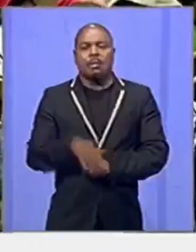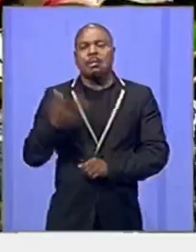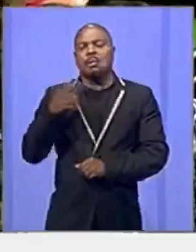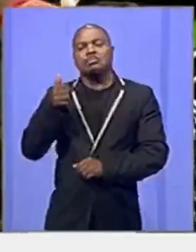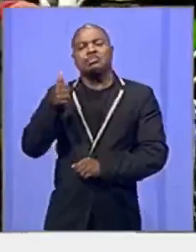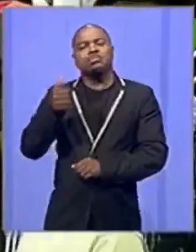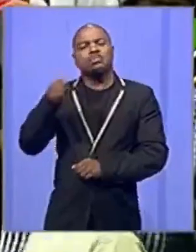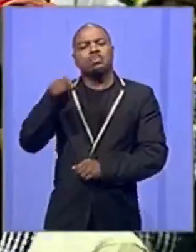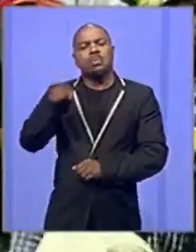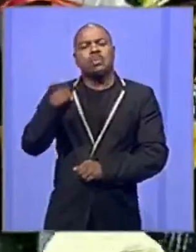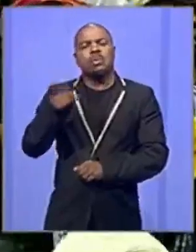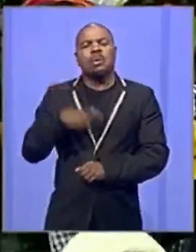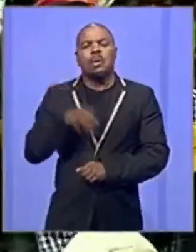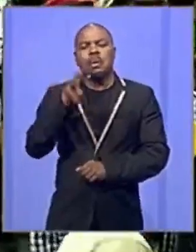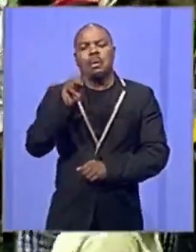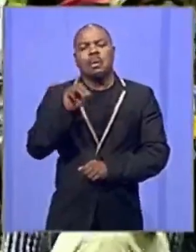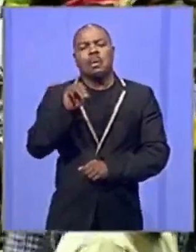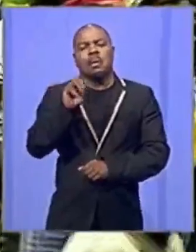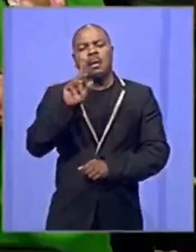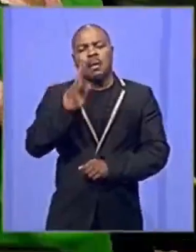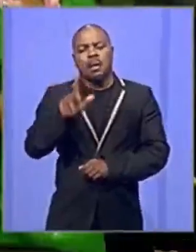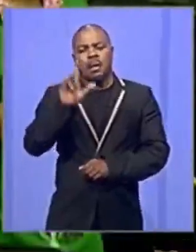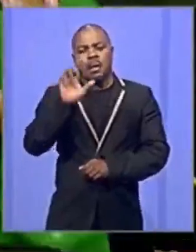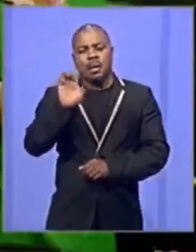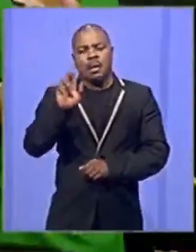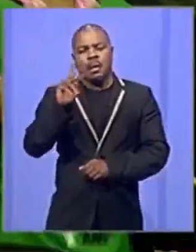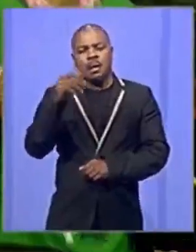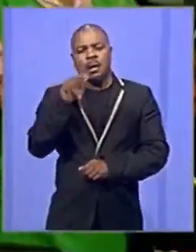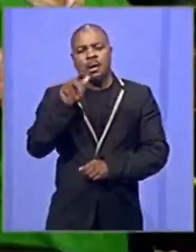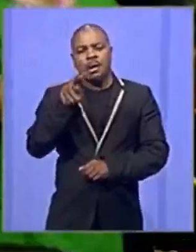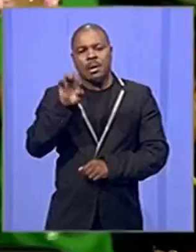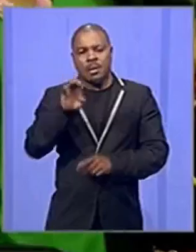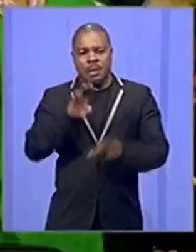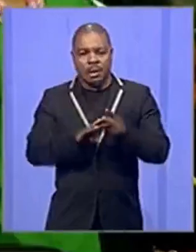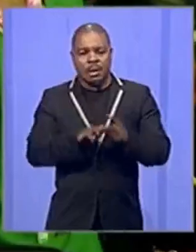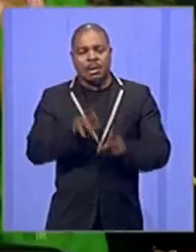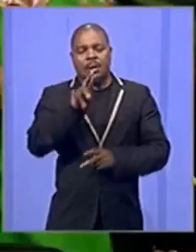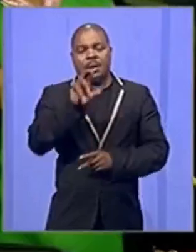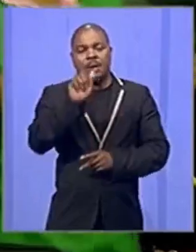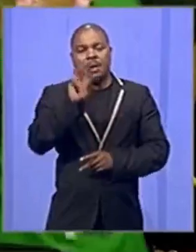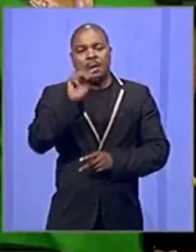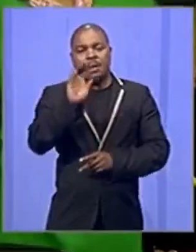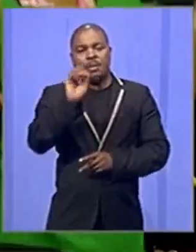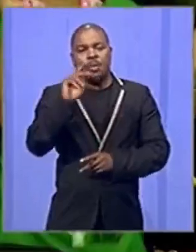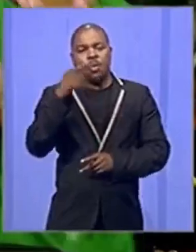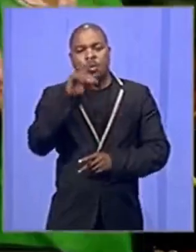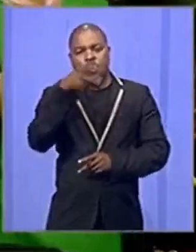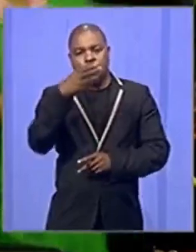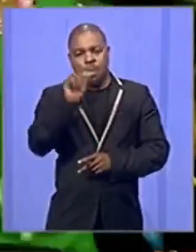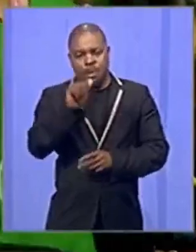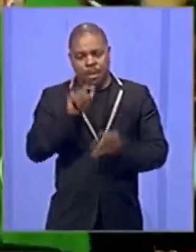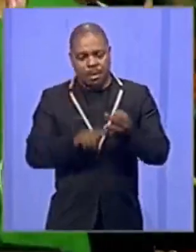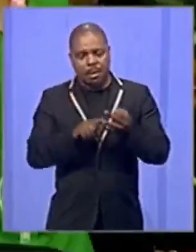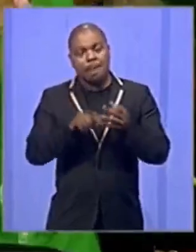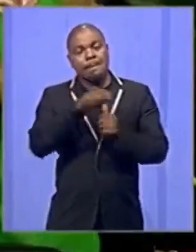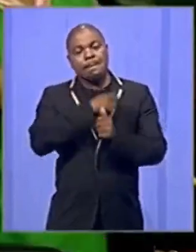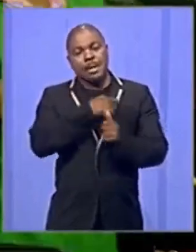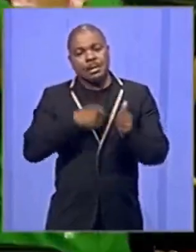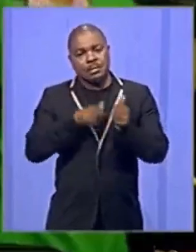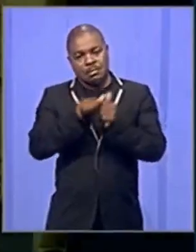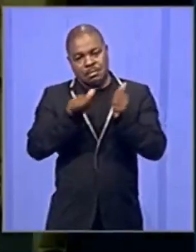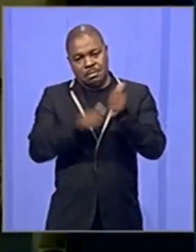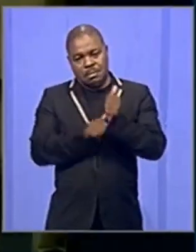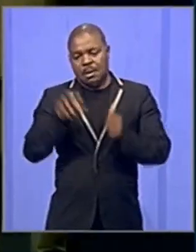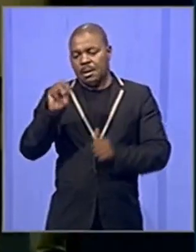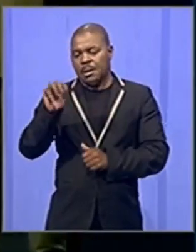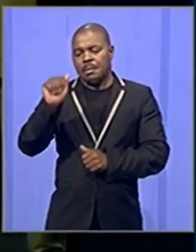Soviet Lekganyane le Dr. Gwendra Mokgopa le bona ba ne ba le teng. Motlatsa mo presidente wa lekoko Paul Mashatile yo neng a solofetswe go